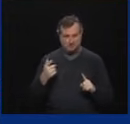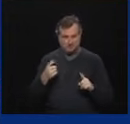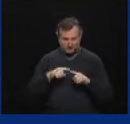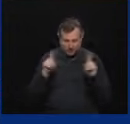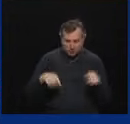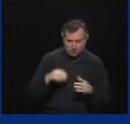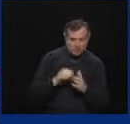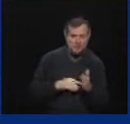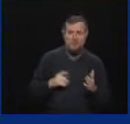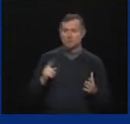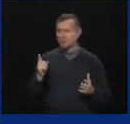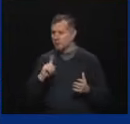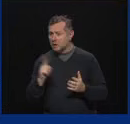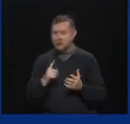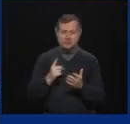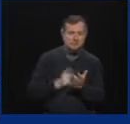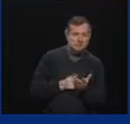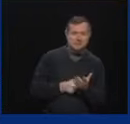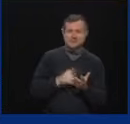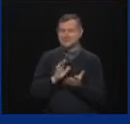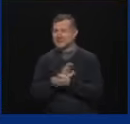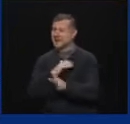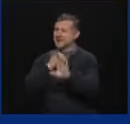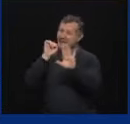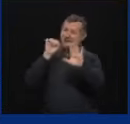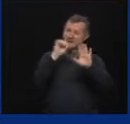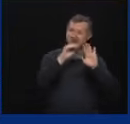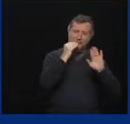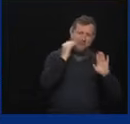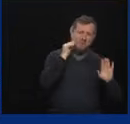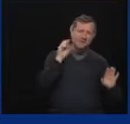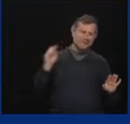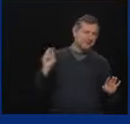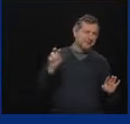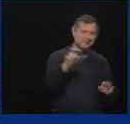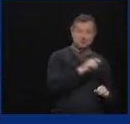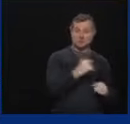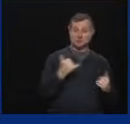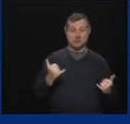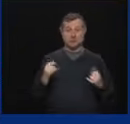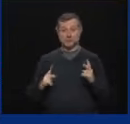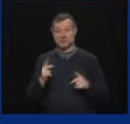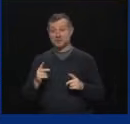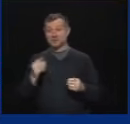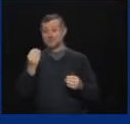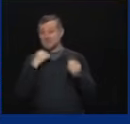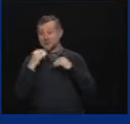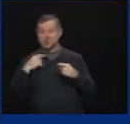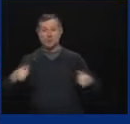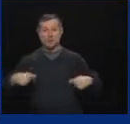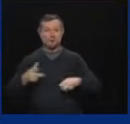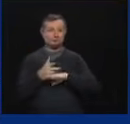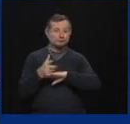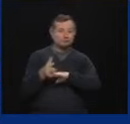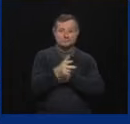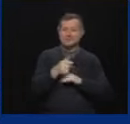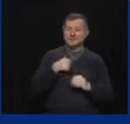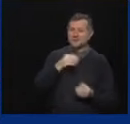the resources at our disposal. Even people going to the door for Meals on Wheels, take these forms with them. So we have been